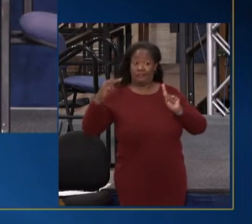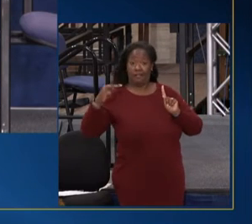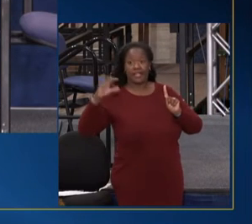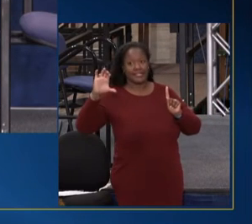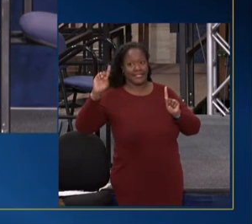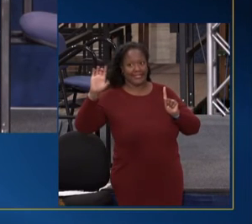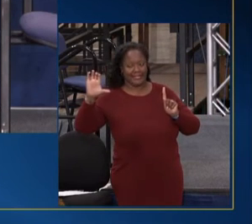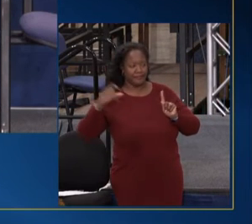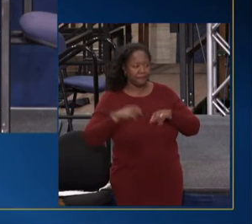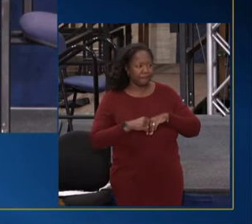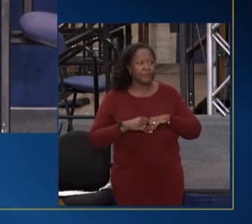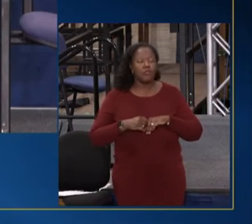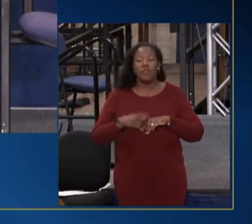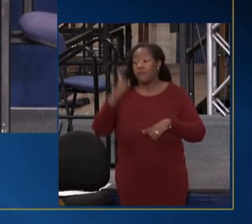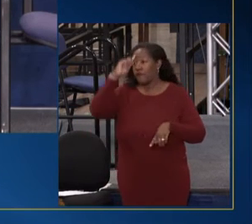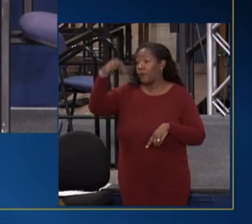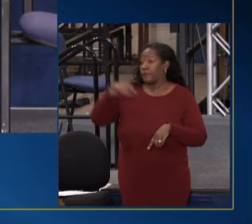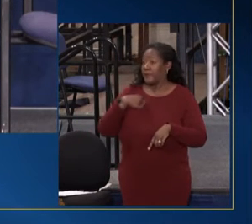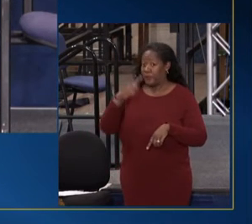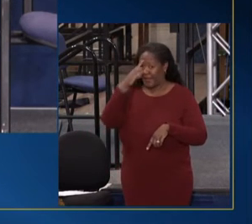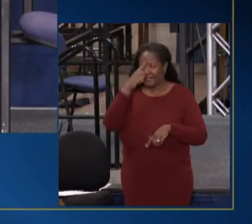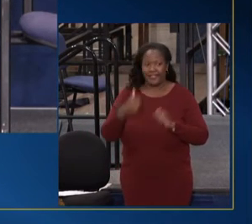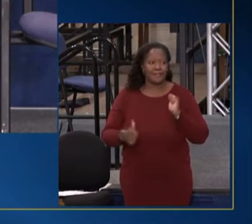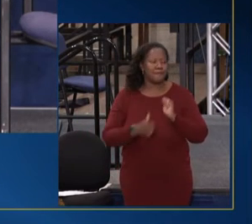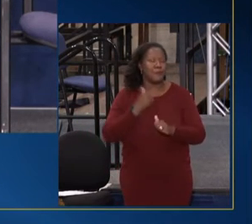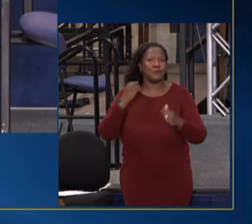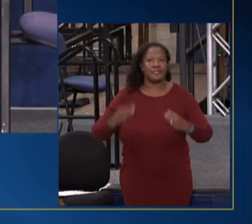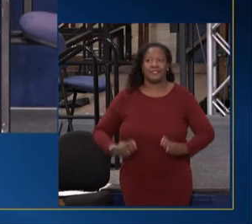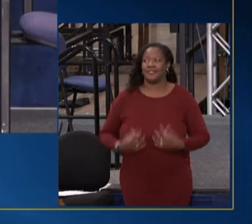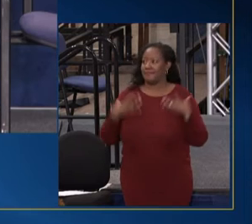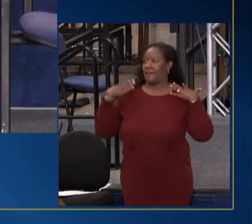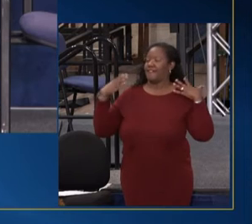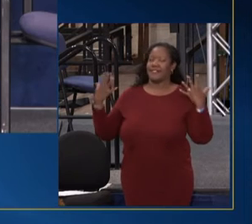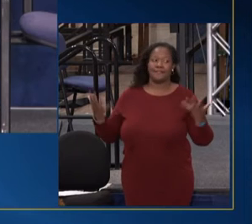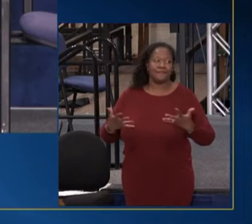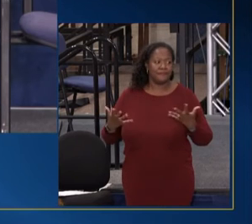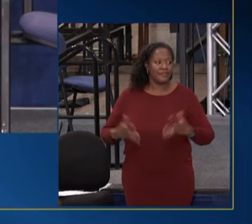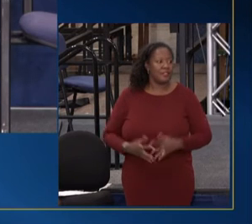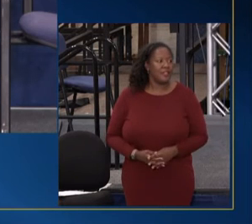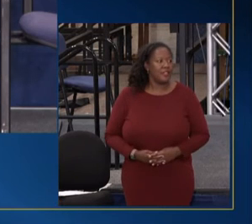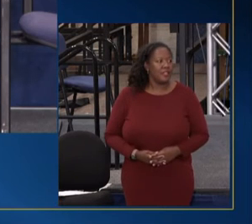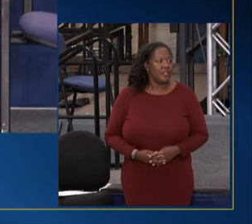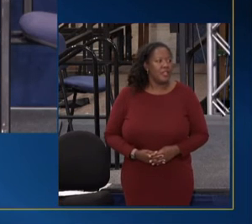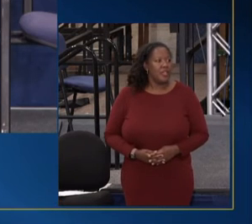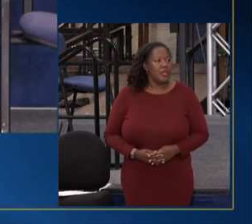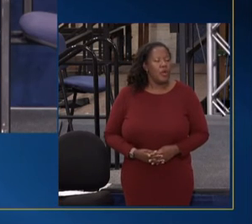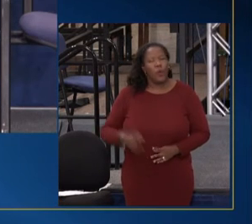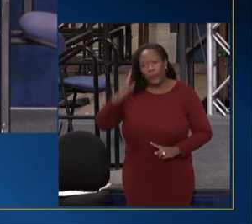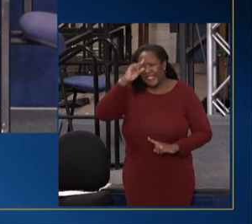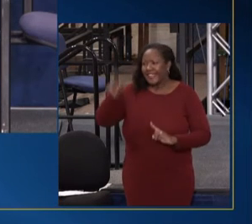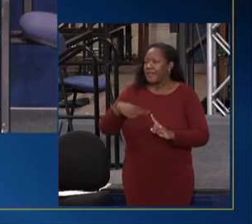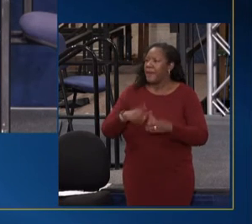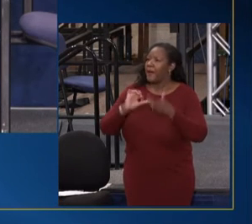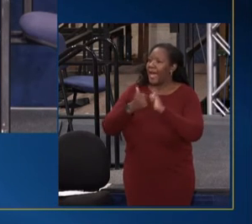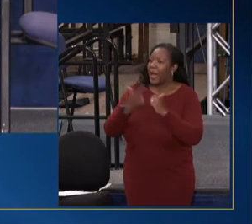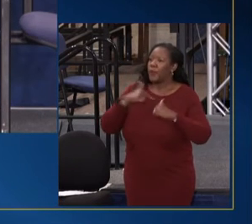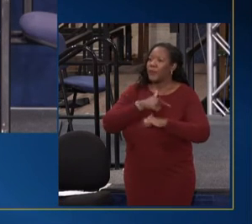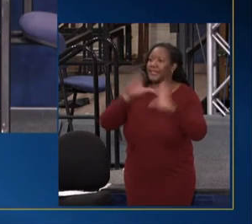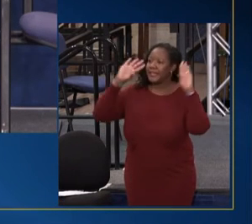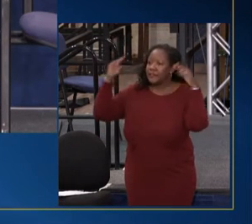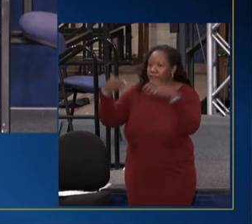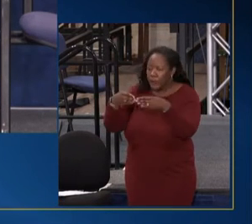I think that for me, what I think is the most inspiring is that sort of thinking about ways that we can focus on the health of